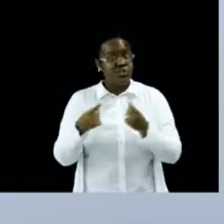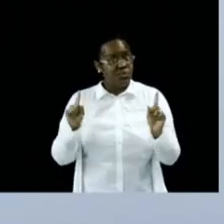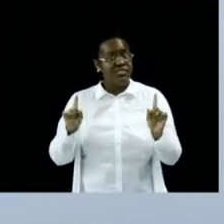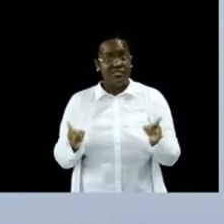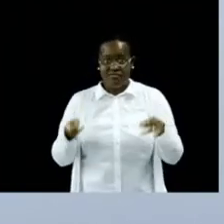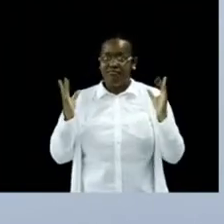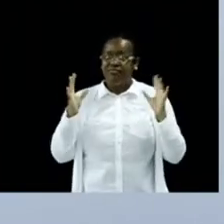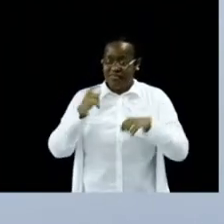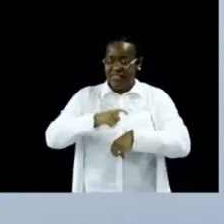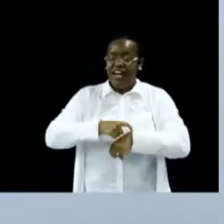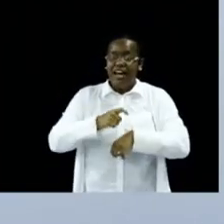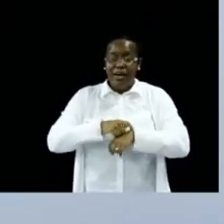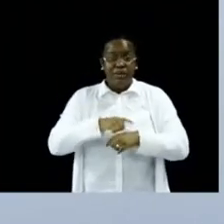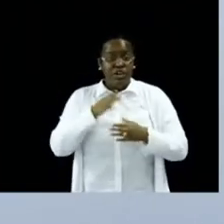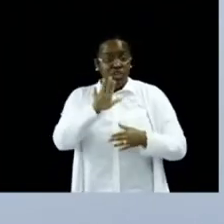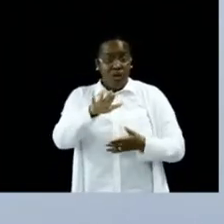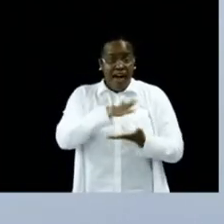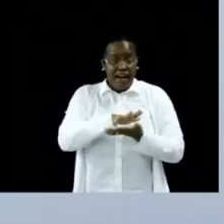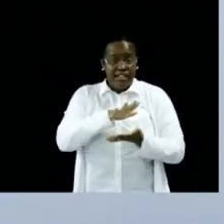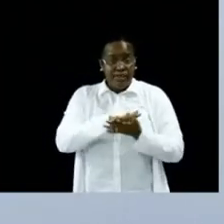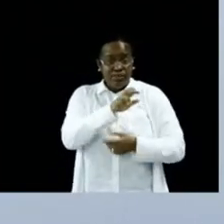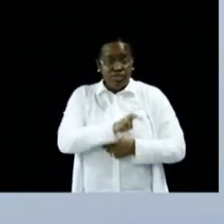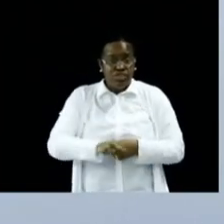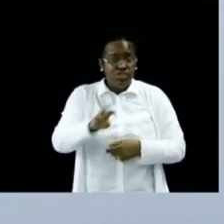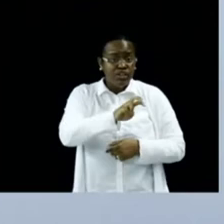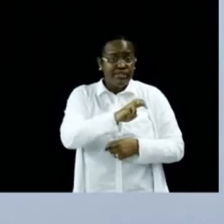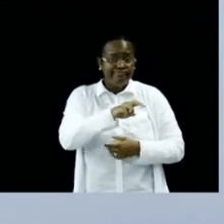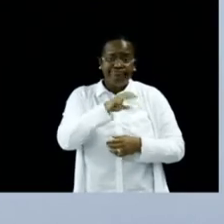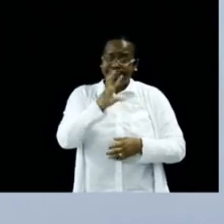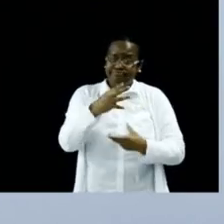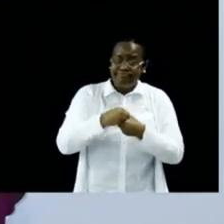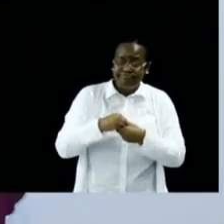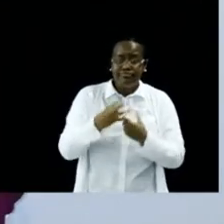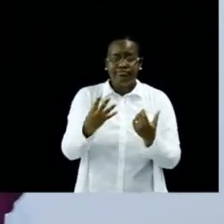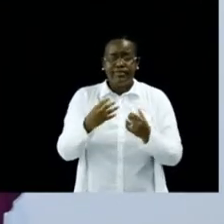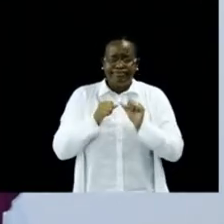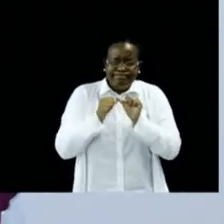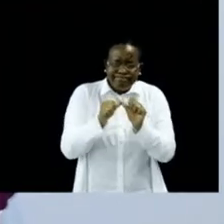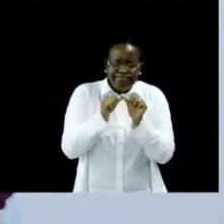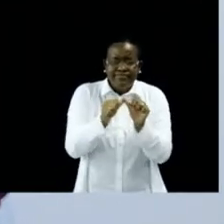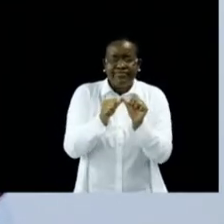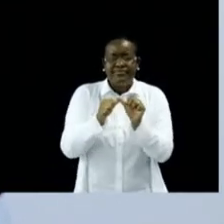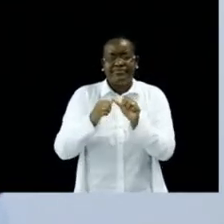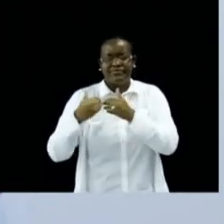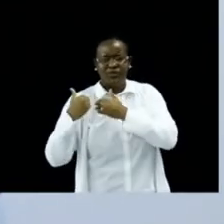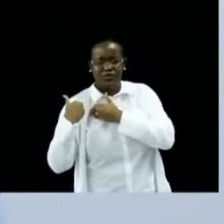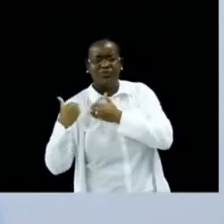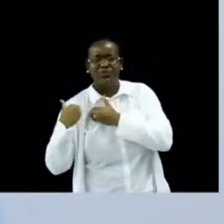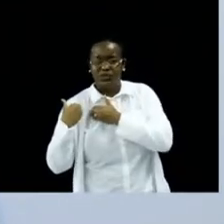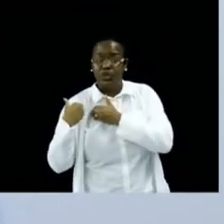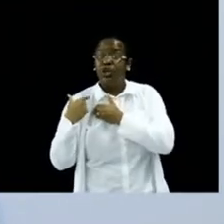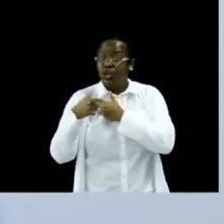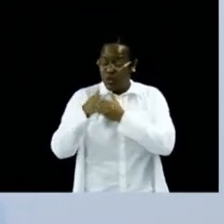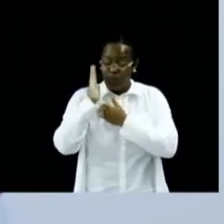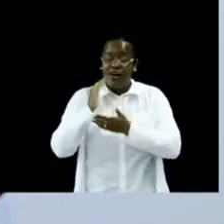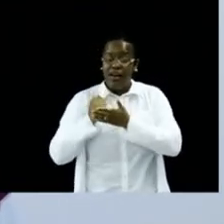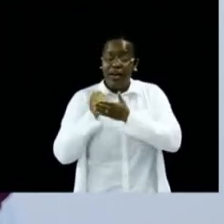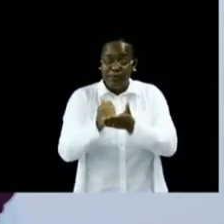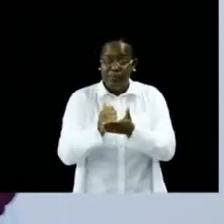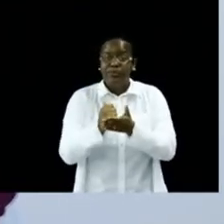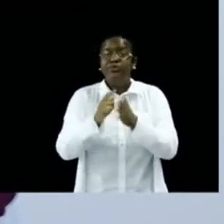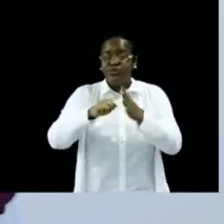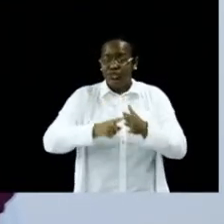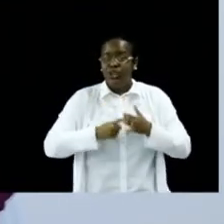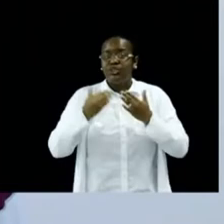at Texas Southern has been defined by persistence and reliance, and it will serve you well as you enter the